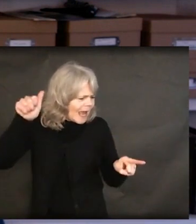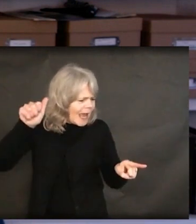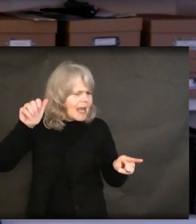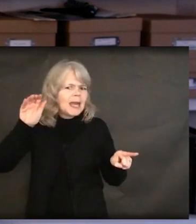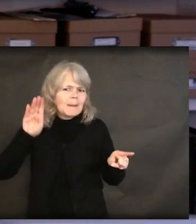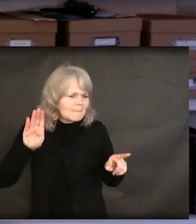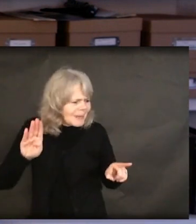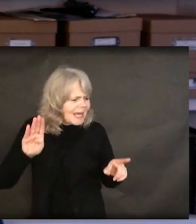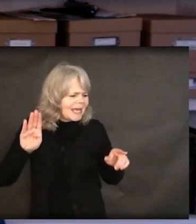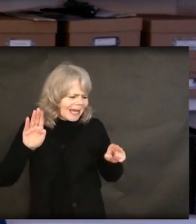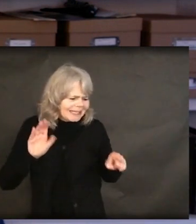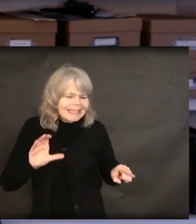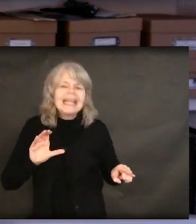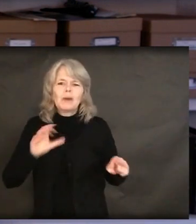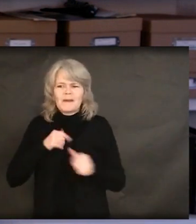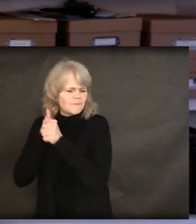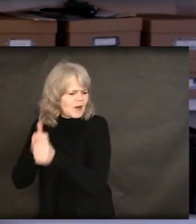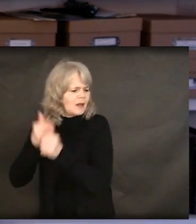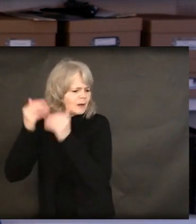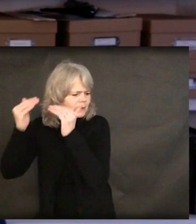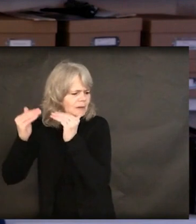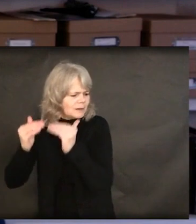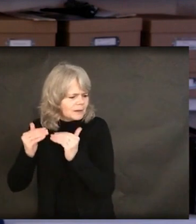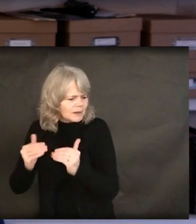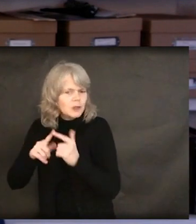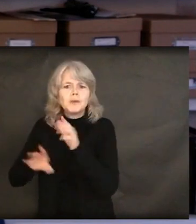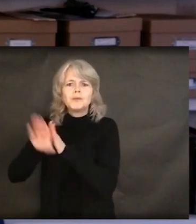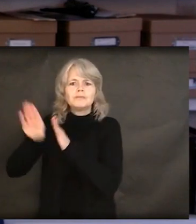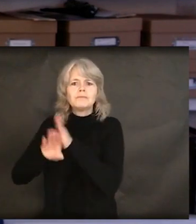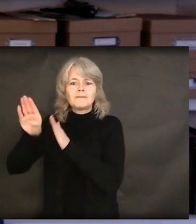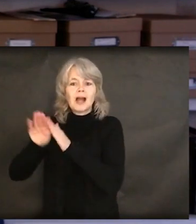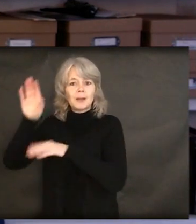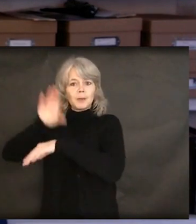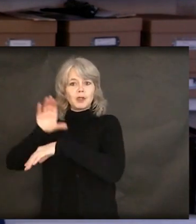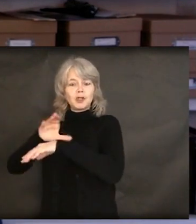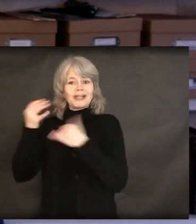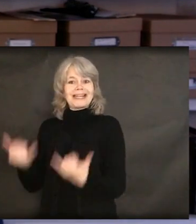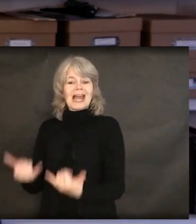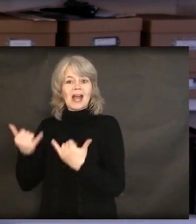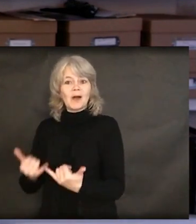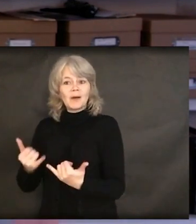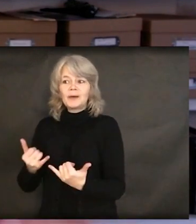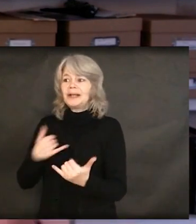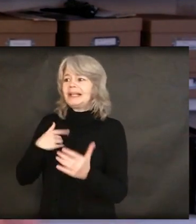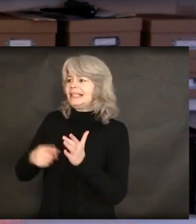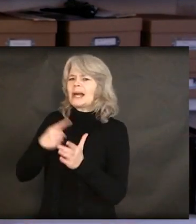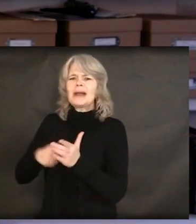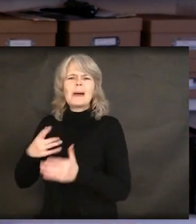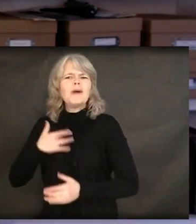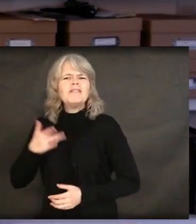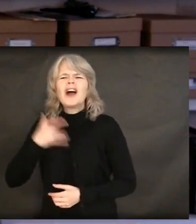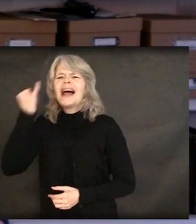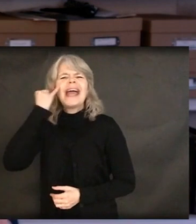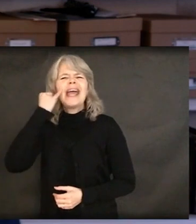church, a Lego manual with step-by-step direction on how to build it. We wonder if we could just do